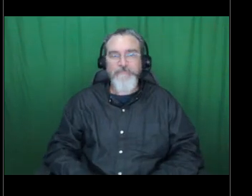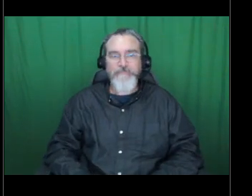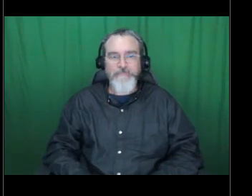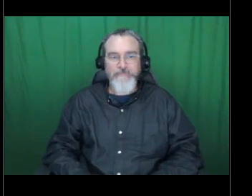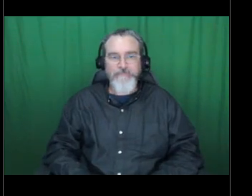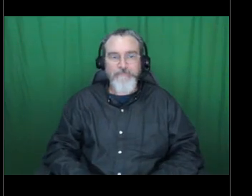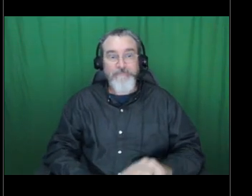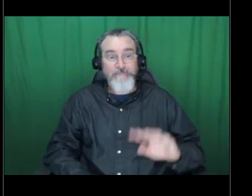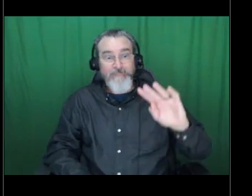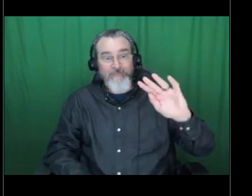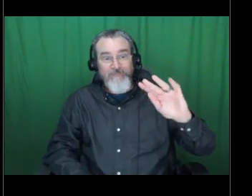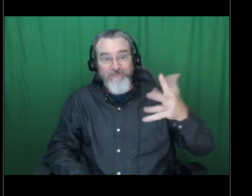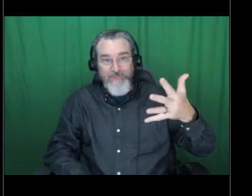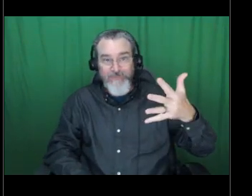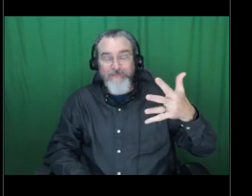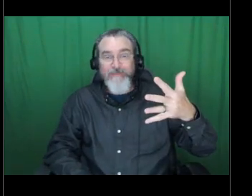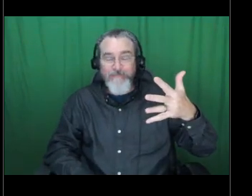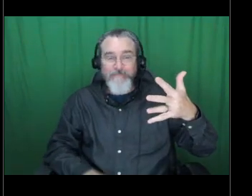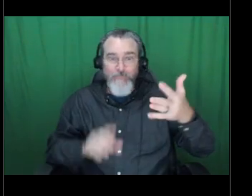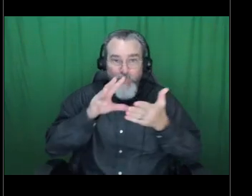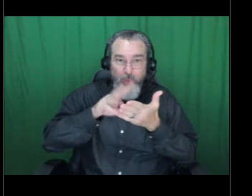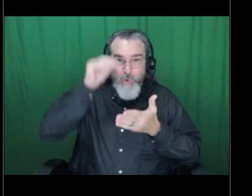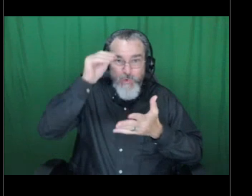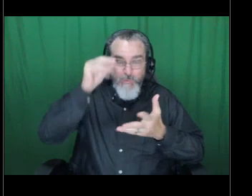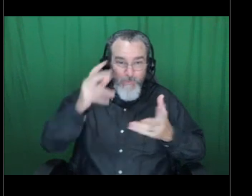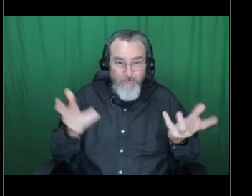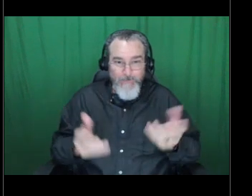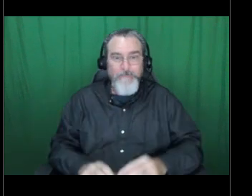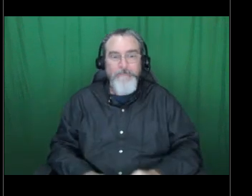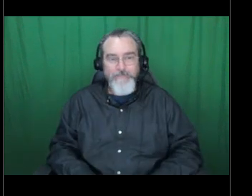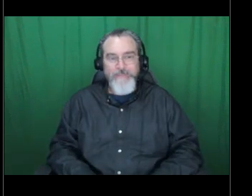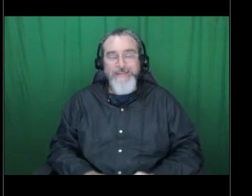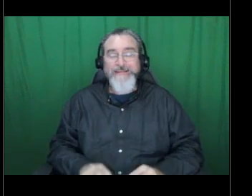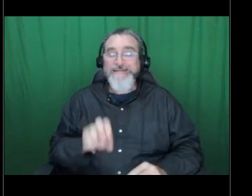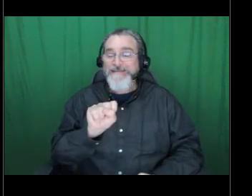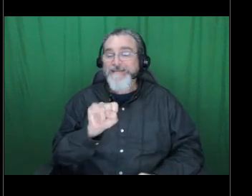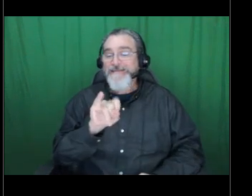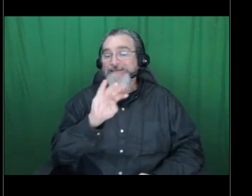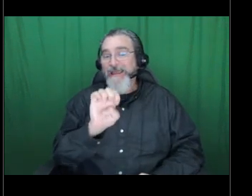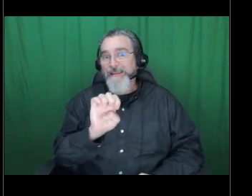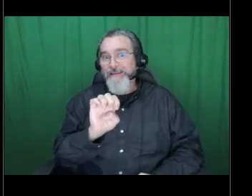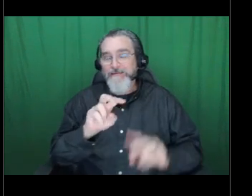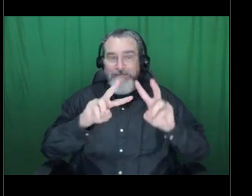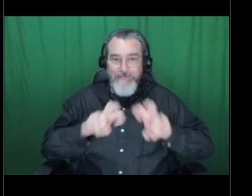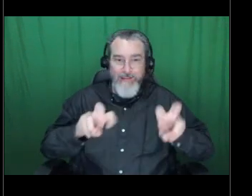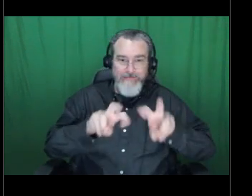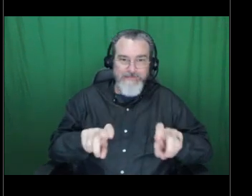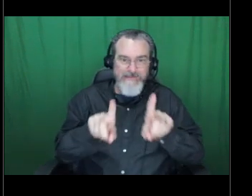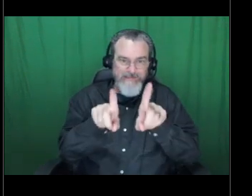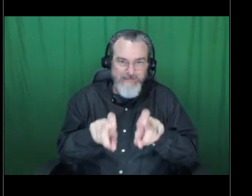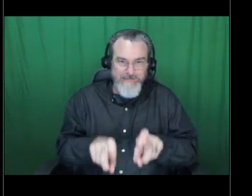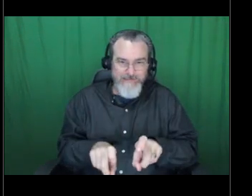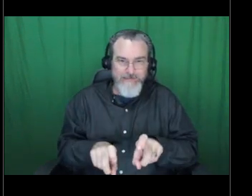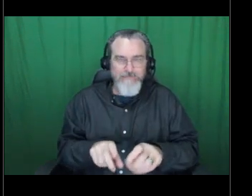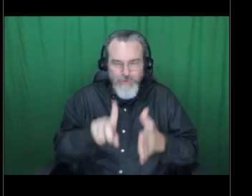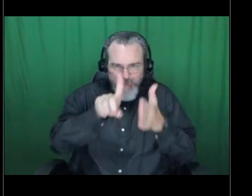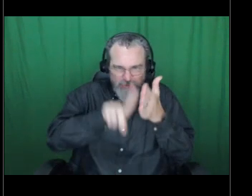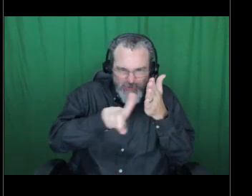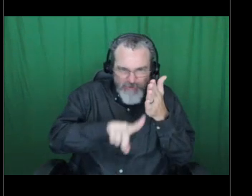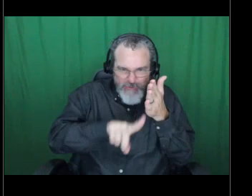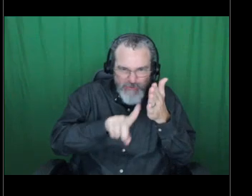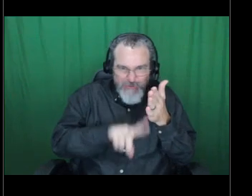And last but not least, the site analysis test evaluates the